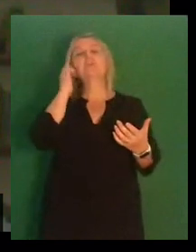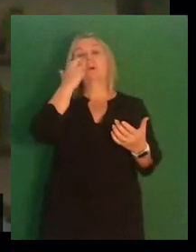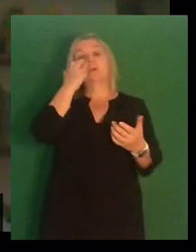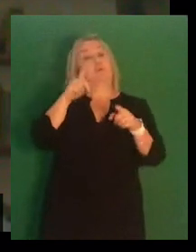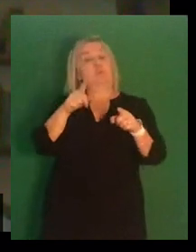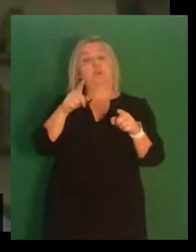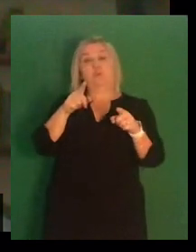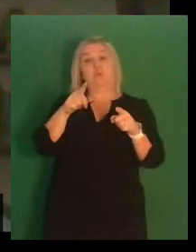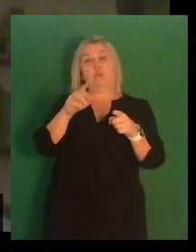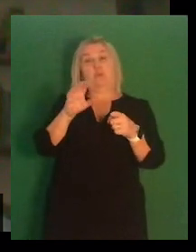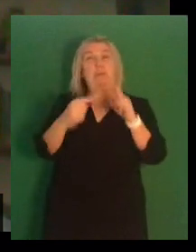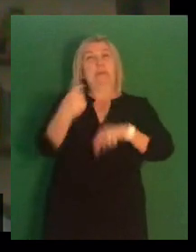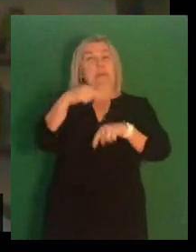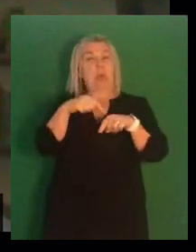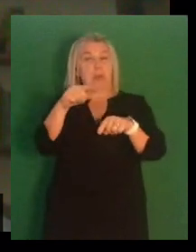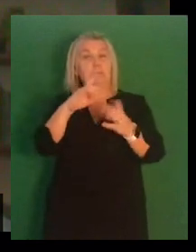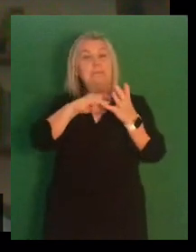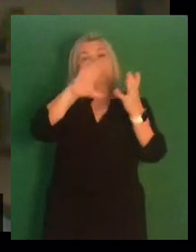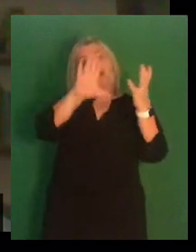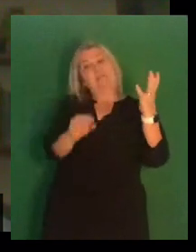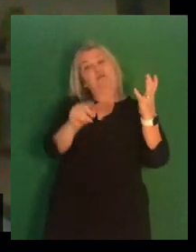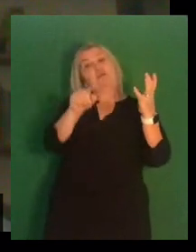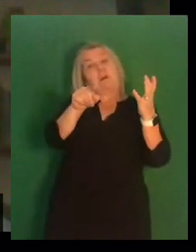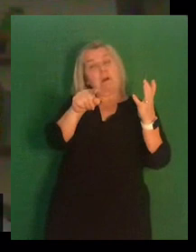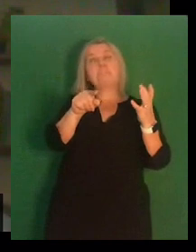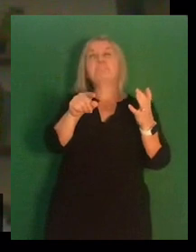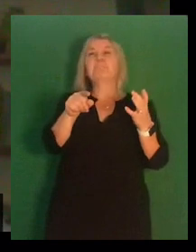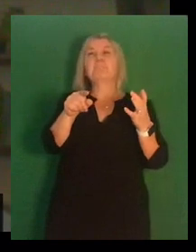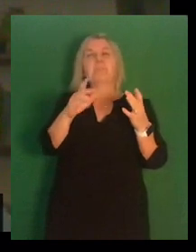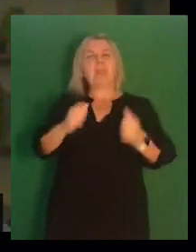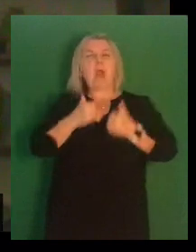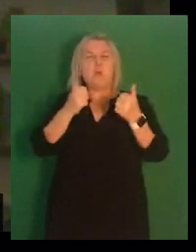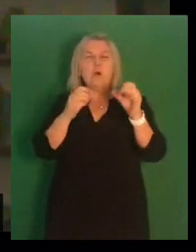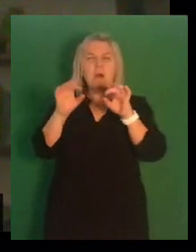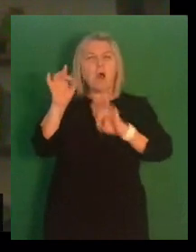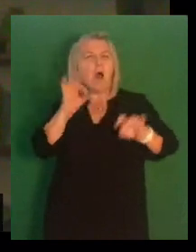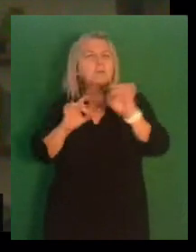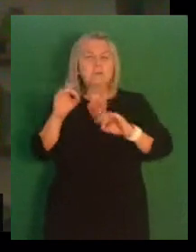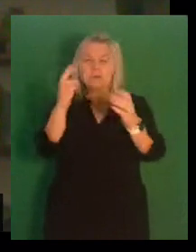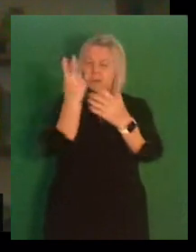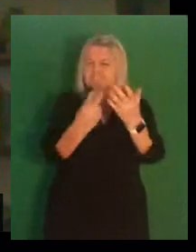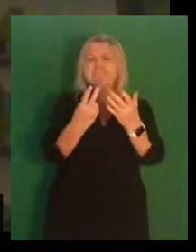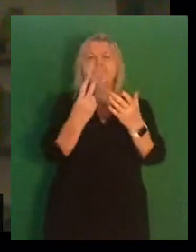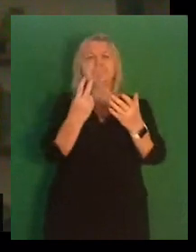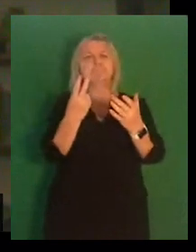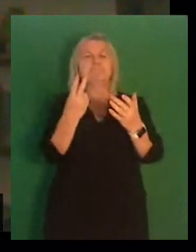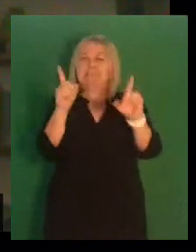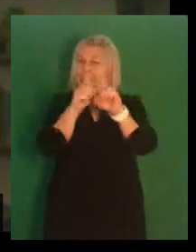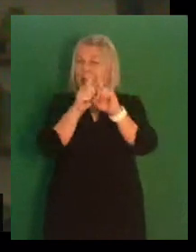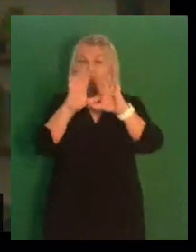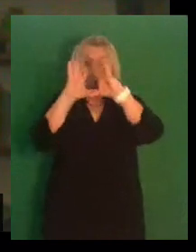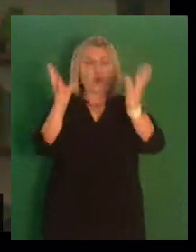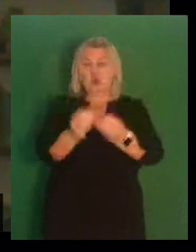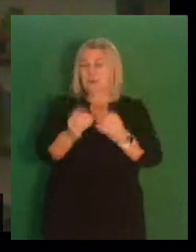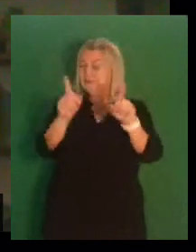in South Africa, I think, you know, our artists, South African artists, as artists around the world, were facing the